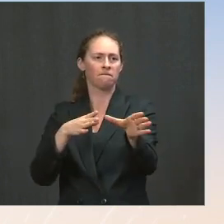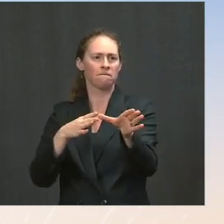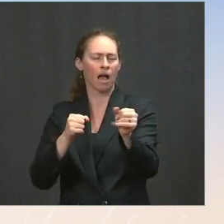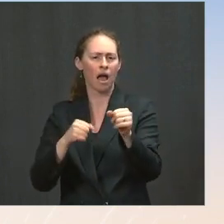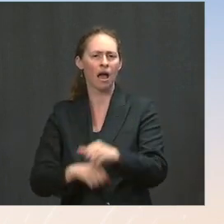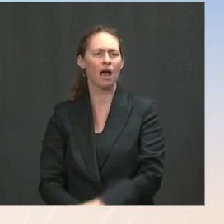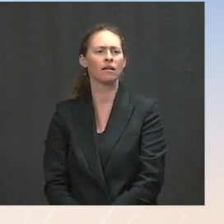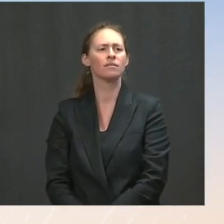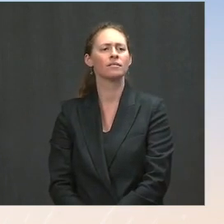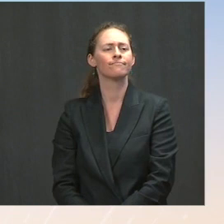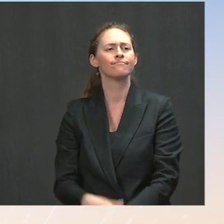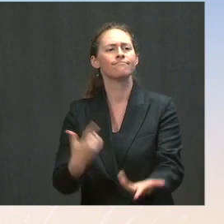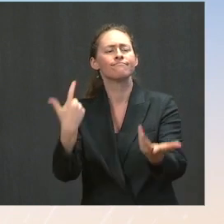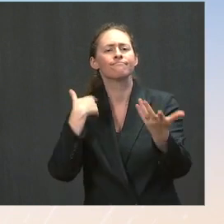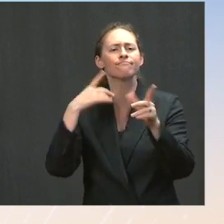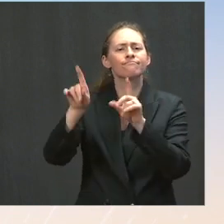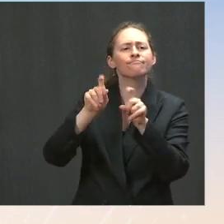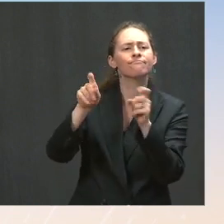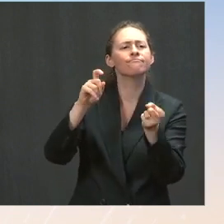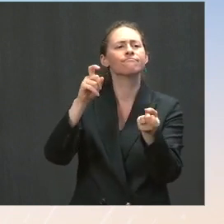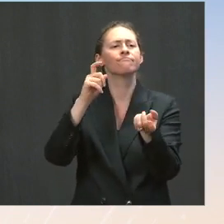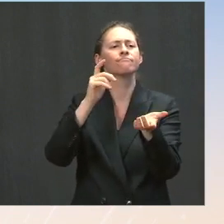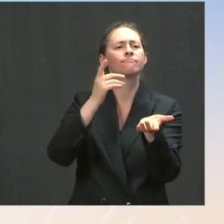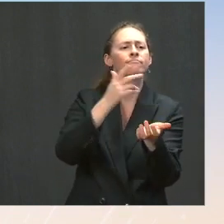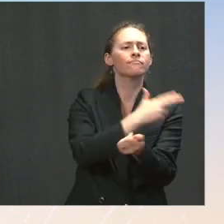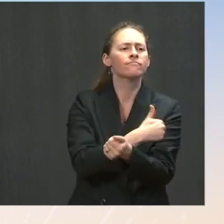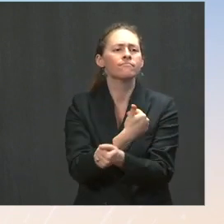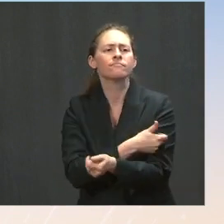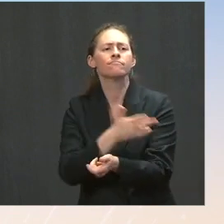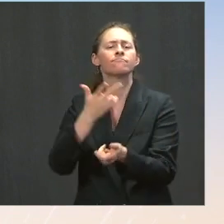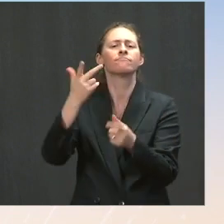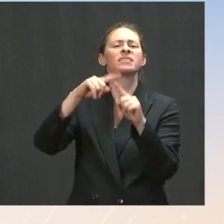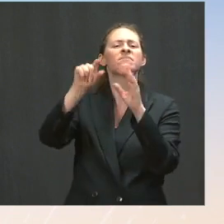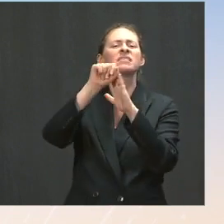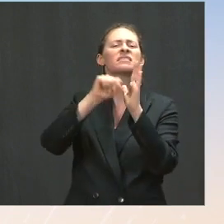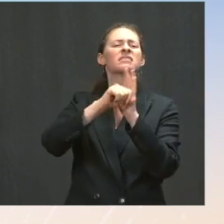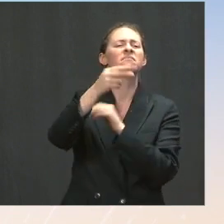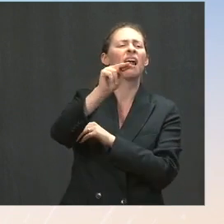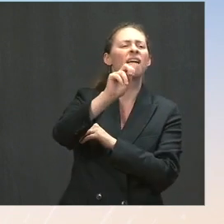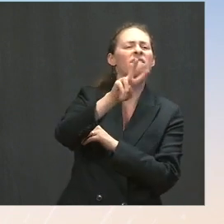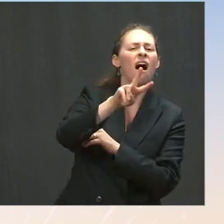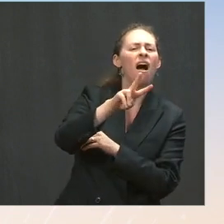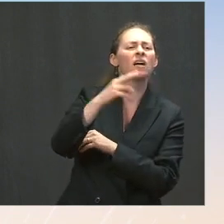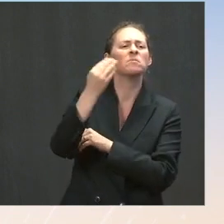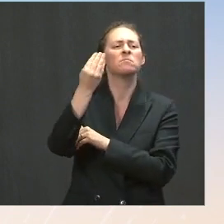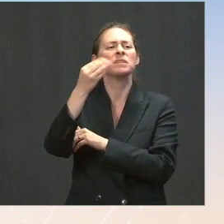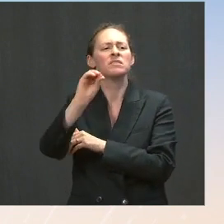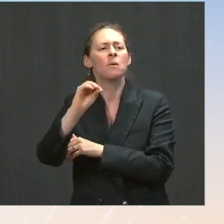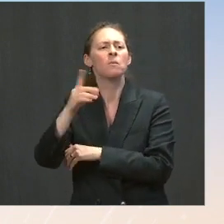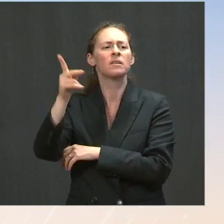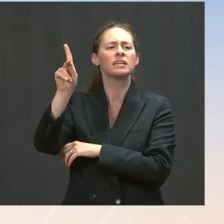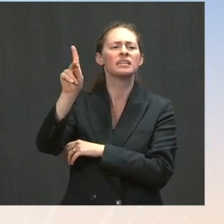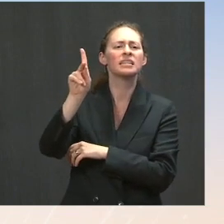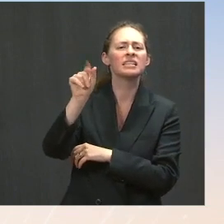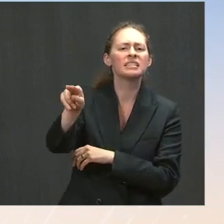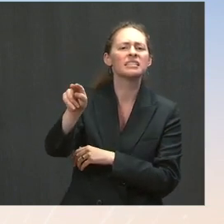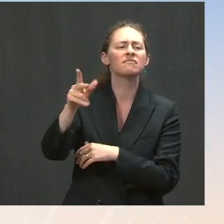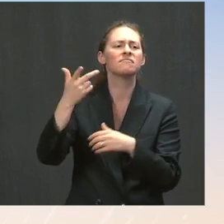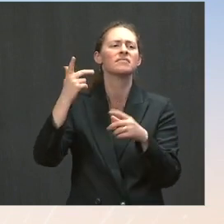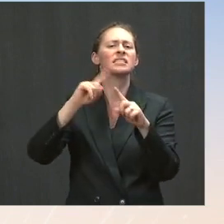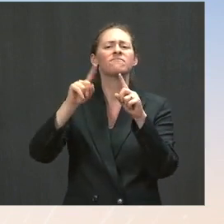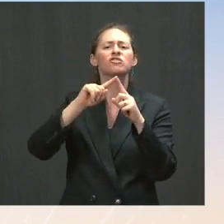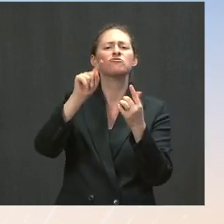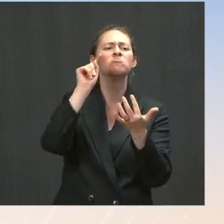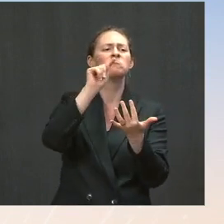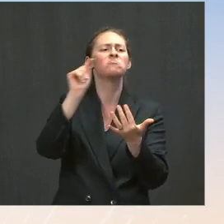like Nevada, Missouri, Kansas City, those doctors are saying they're seeing more like 1 in 10, which I know is still not a